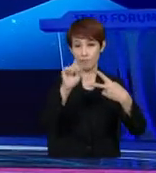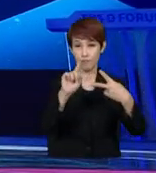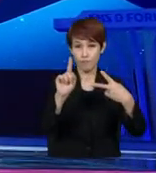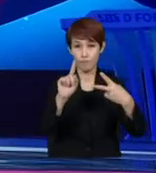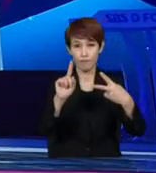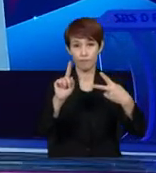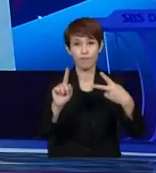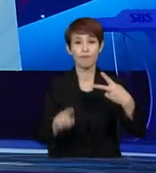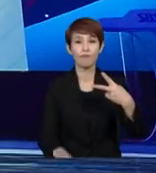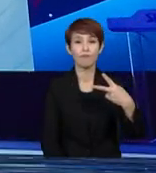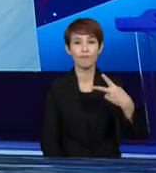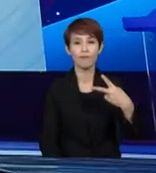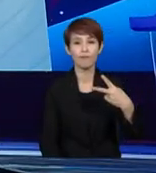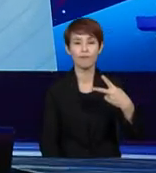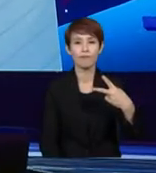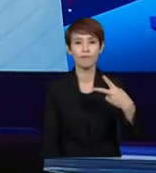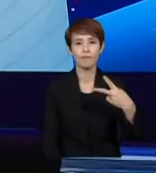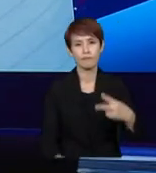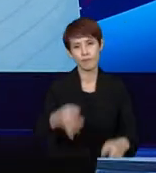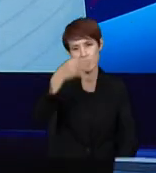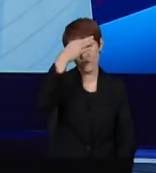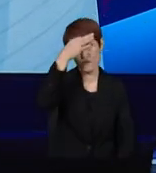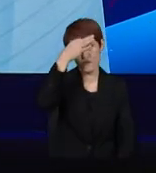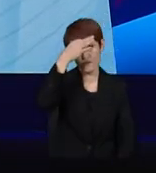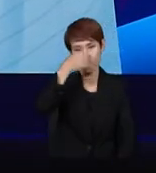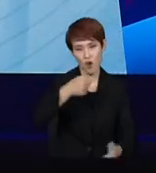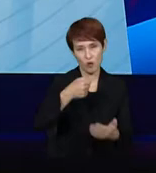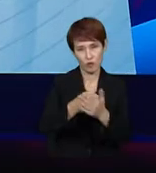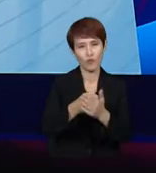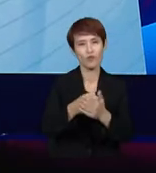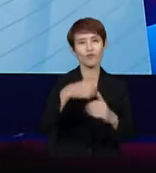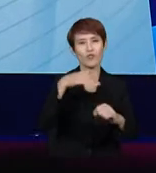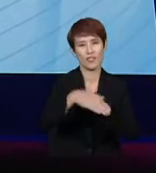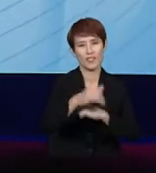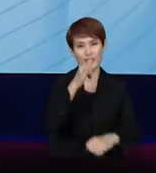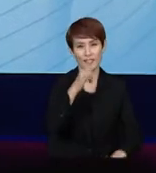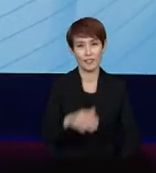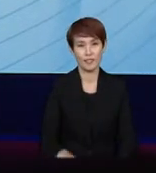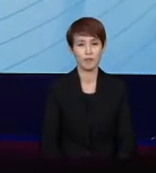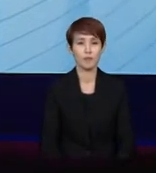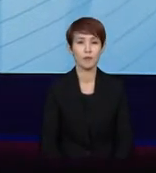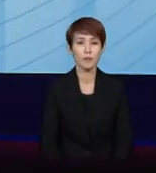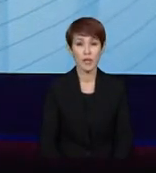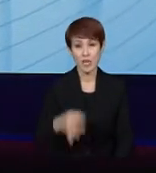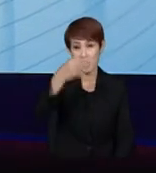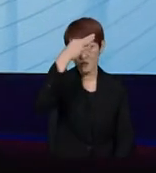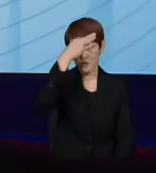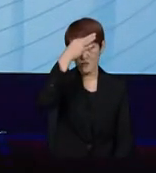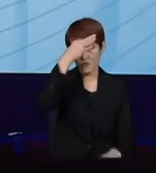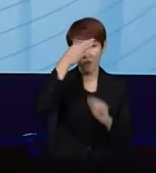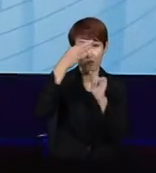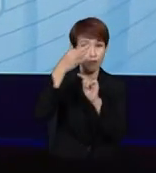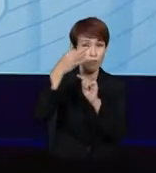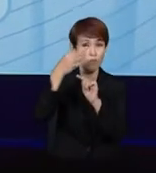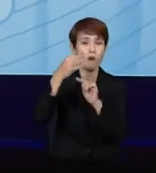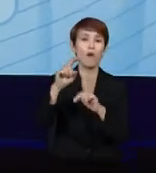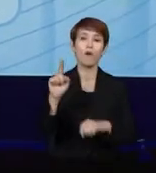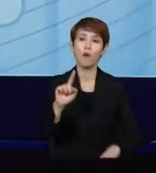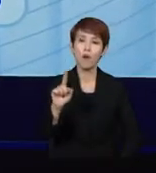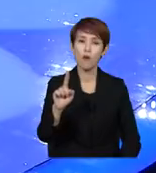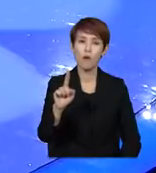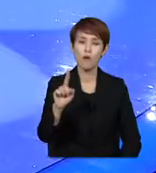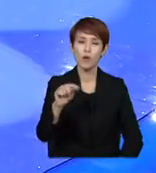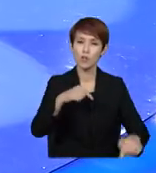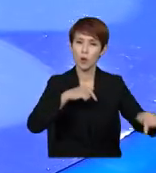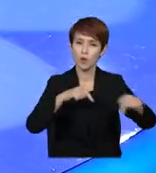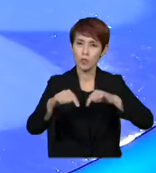technological determinism, which suggests that technology in and of itself necessarily has certain political effects,